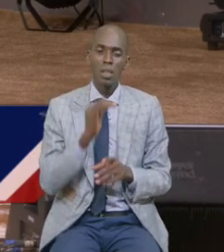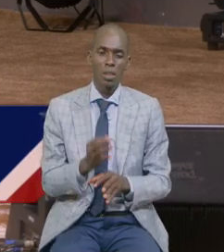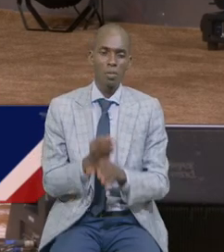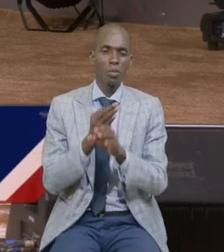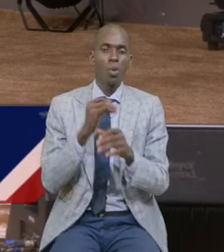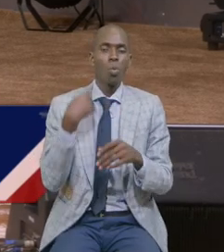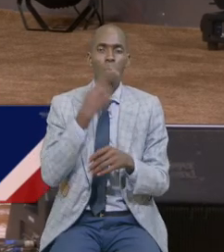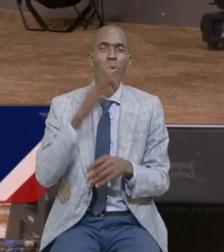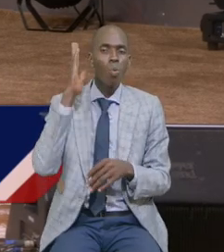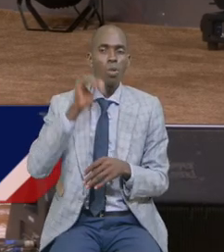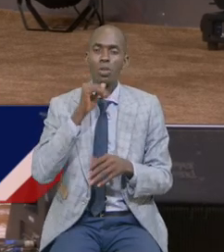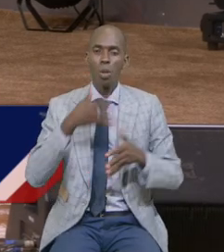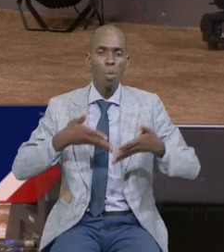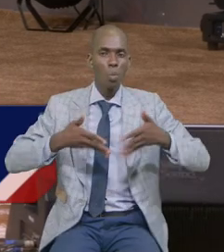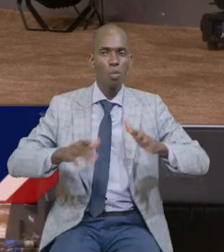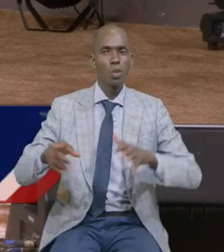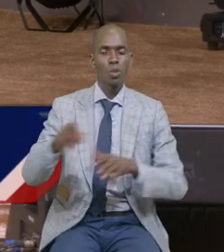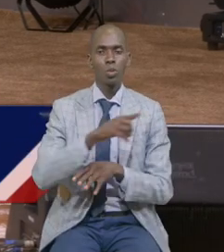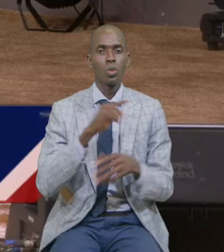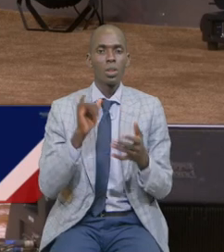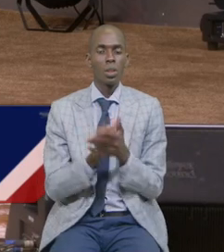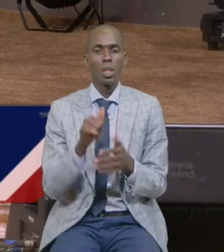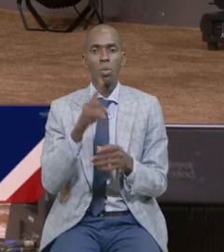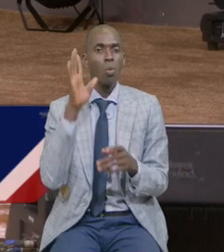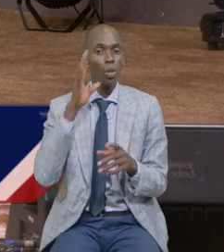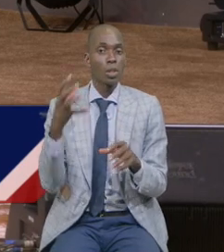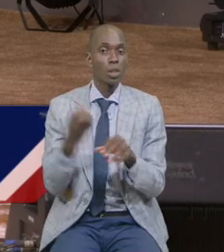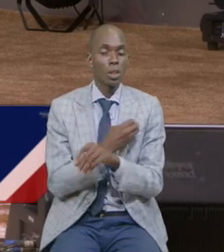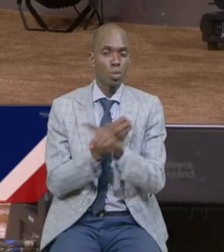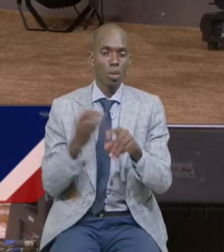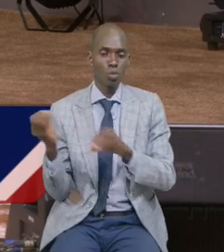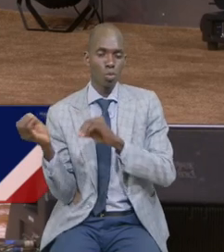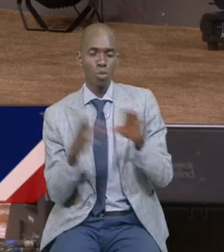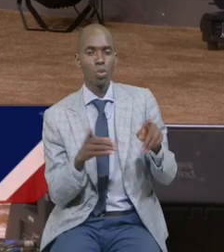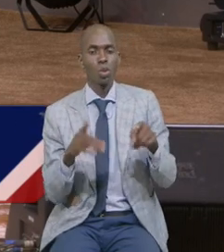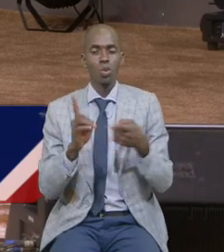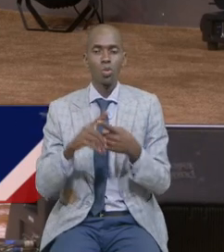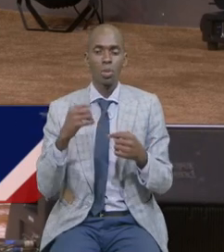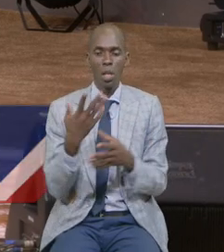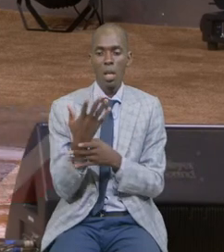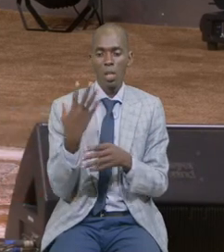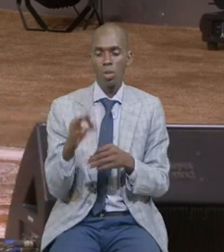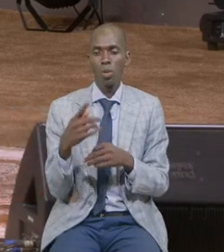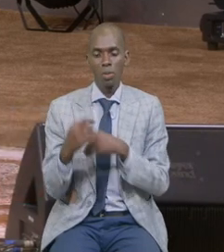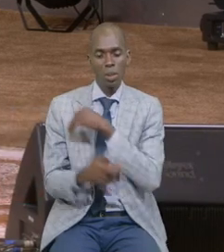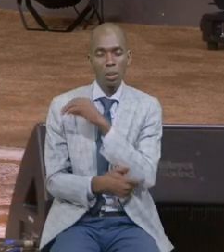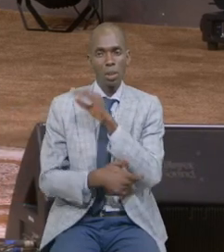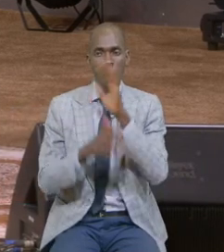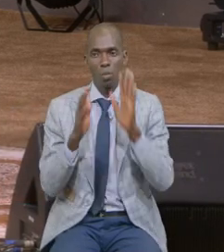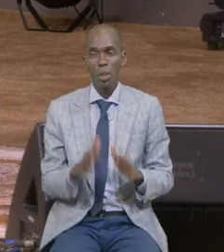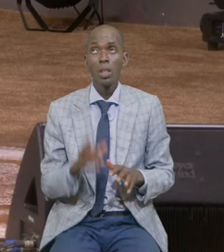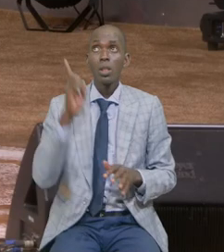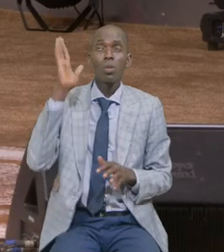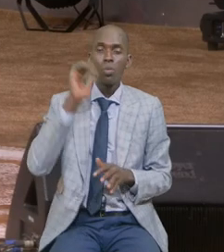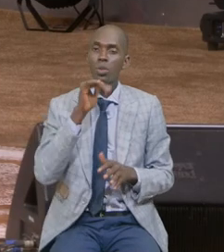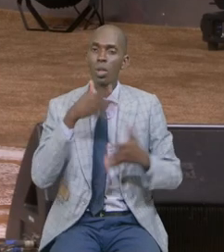you, and throw you into the hands of the tempter." He says he'll not suffer you to be tempted more than